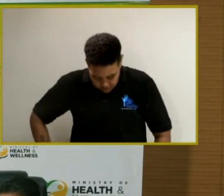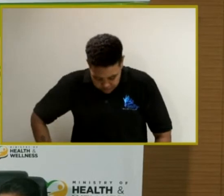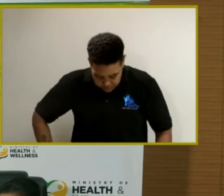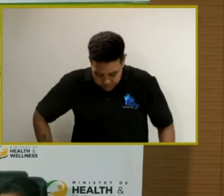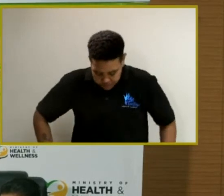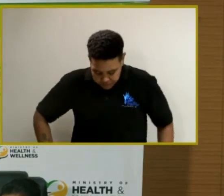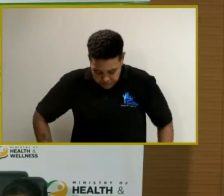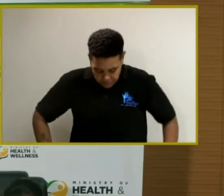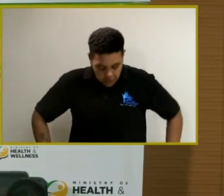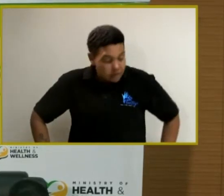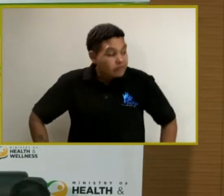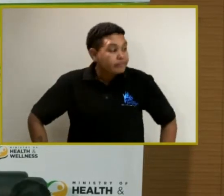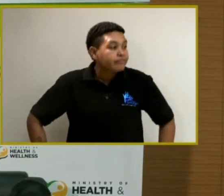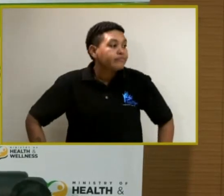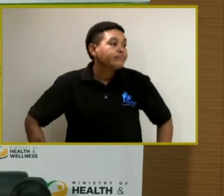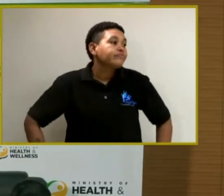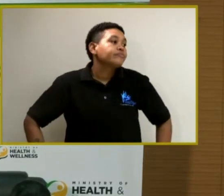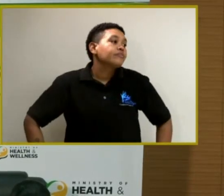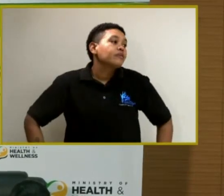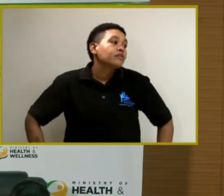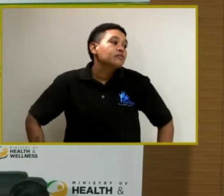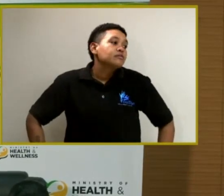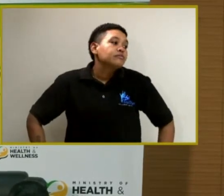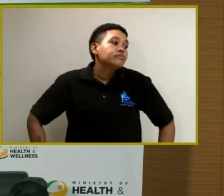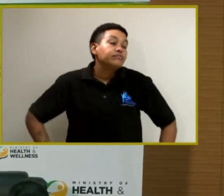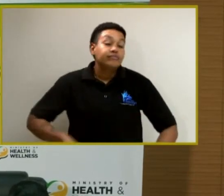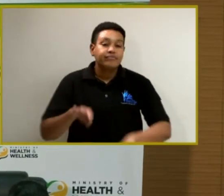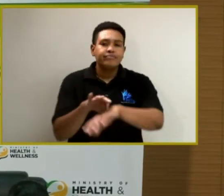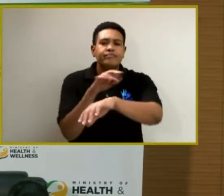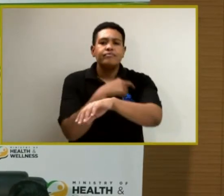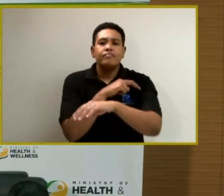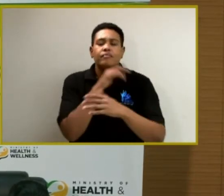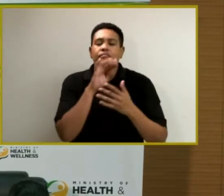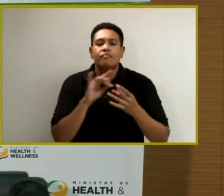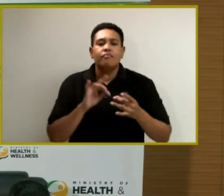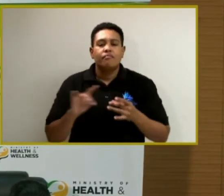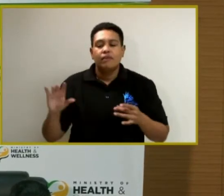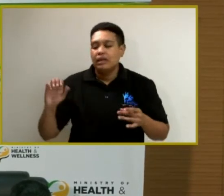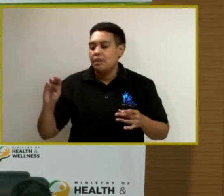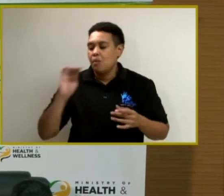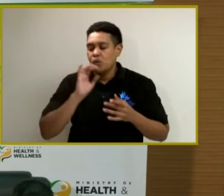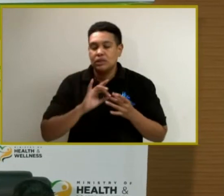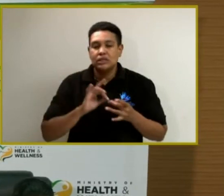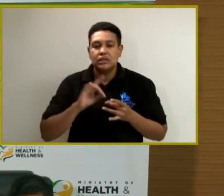I'll speak to the field hospital and allow the CMO to speak to the